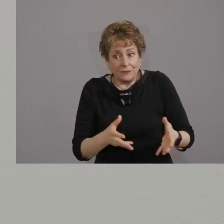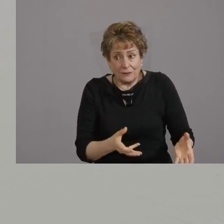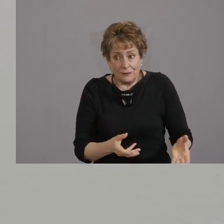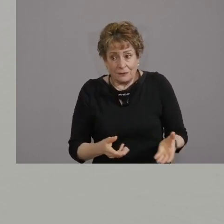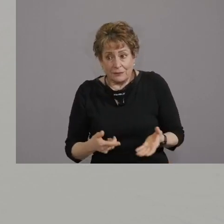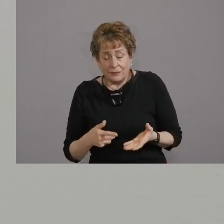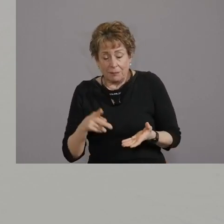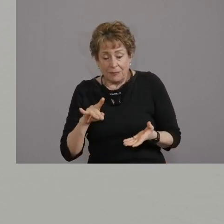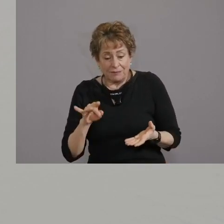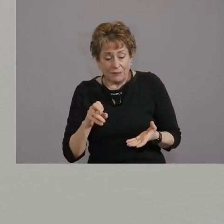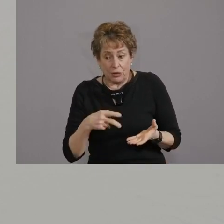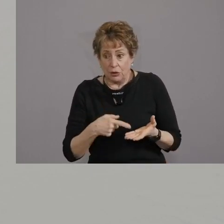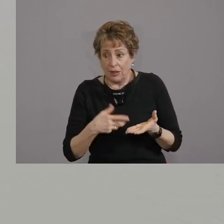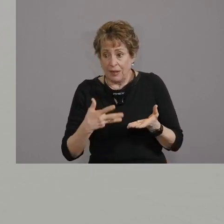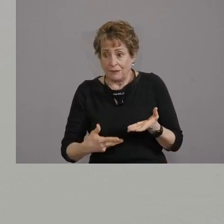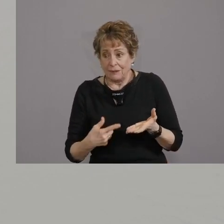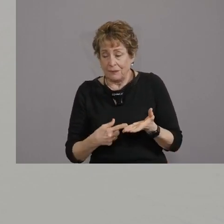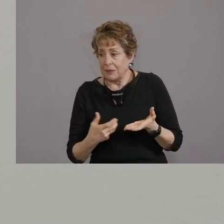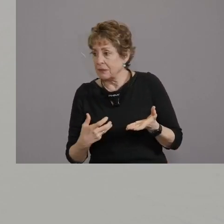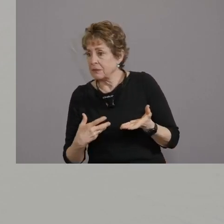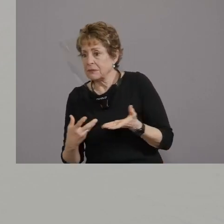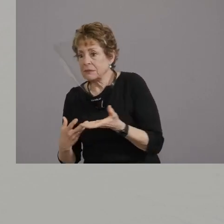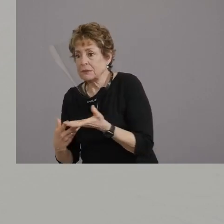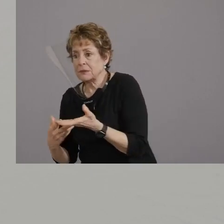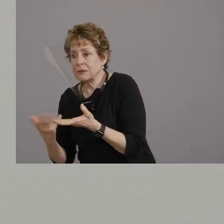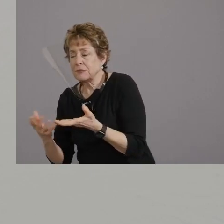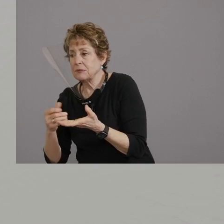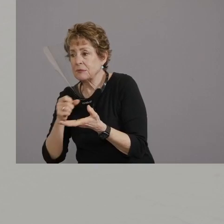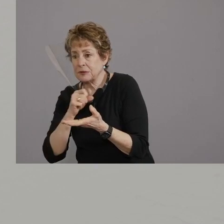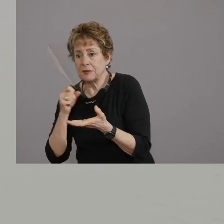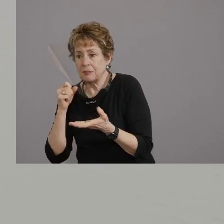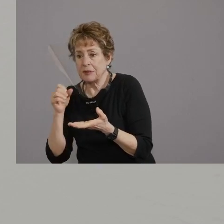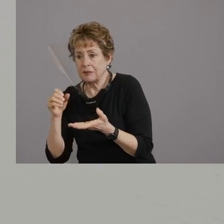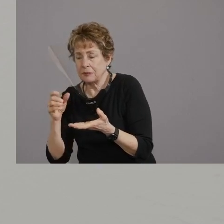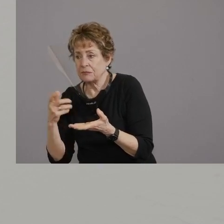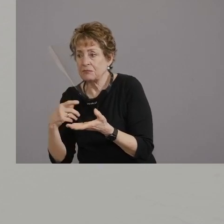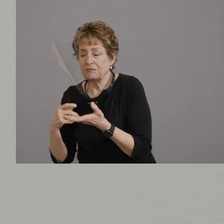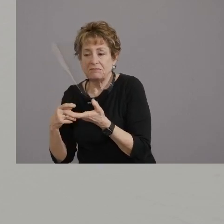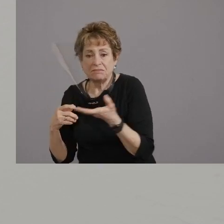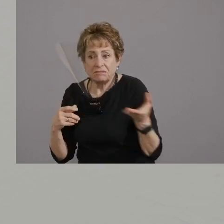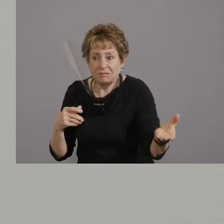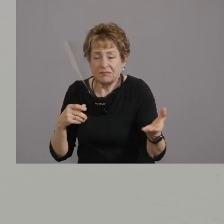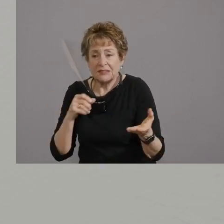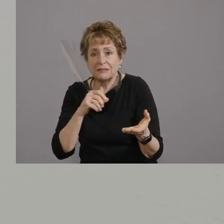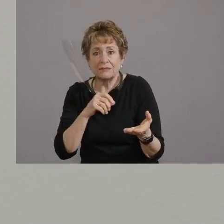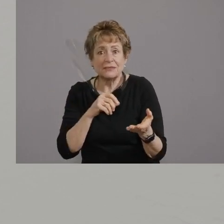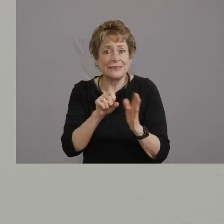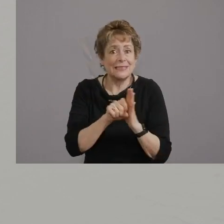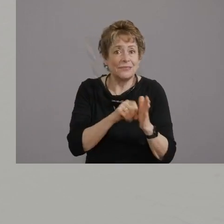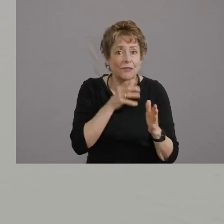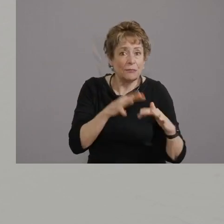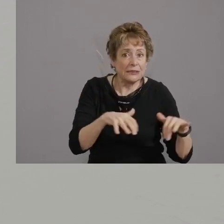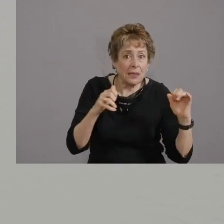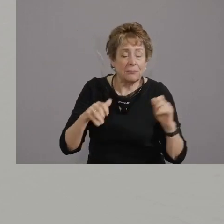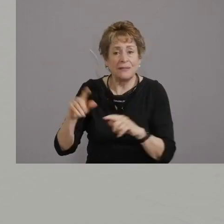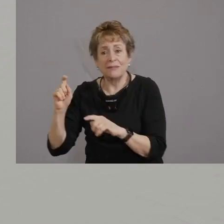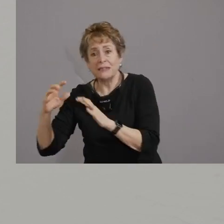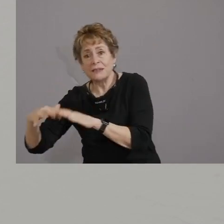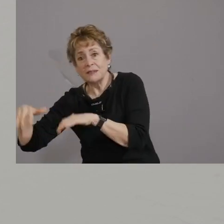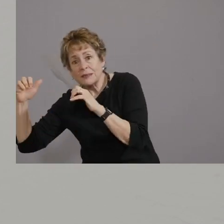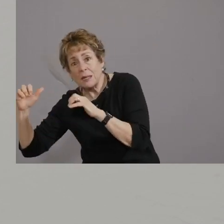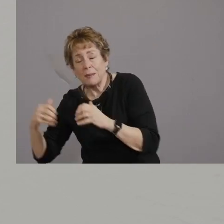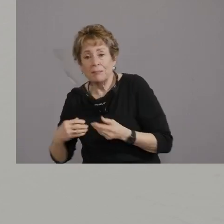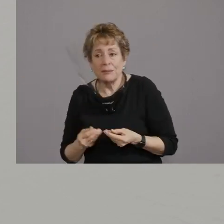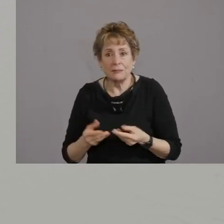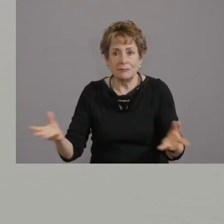can do at State Farm Stadium and at the Phoenix Municipal Stadium. All right, copy that. Thank you. Thank you. Okay, next up